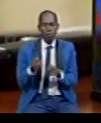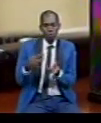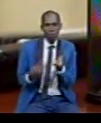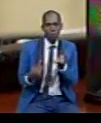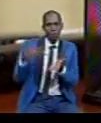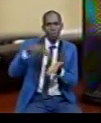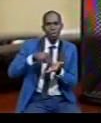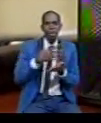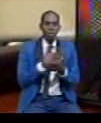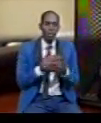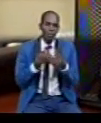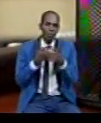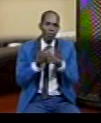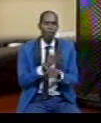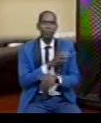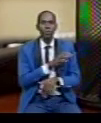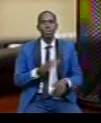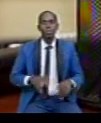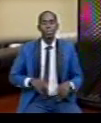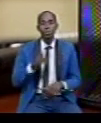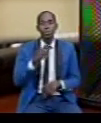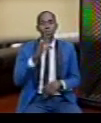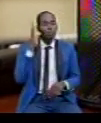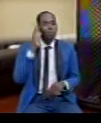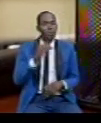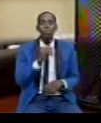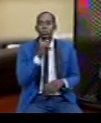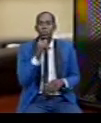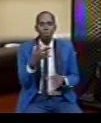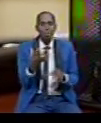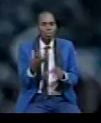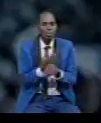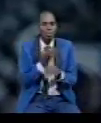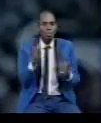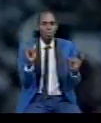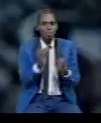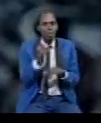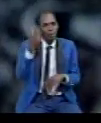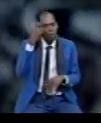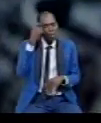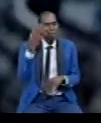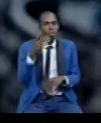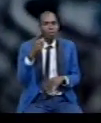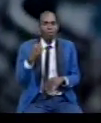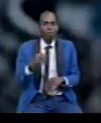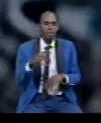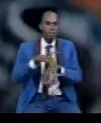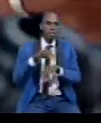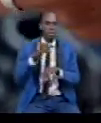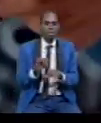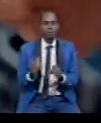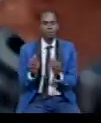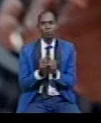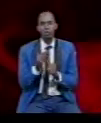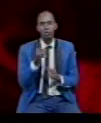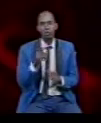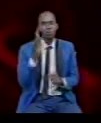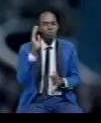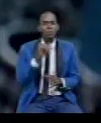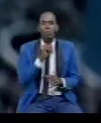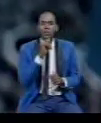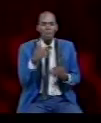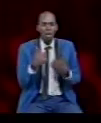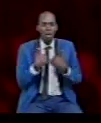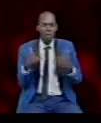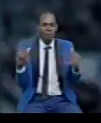follow Christ, you will not take the mindset of the publican with you. You will not take the